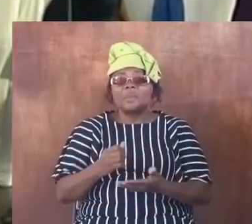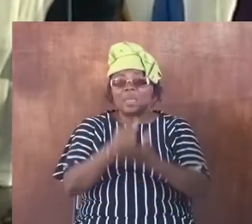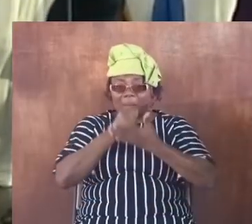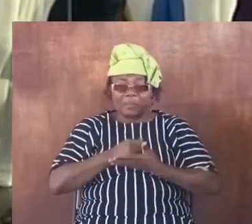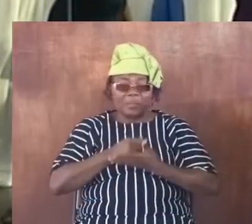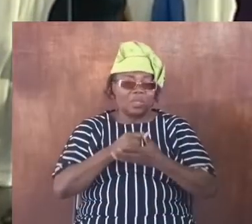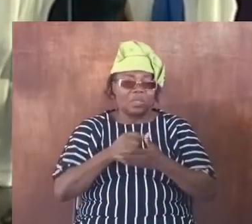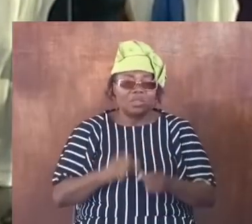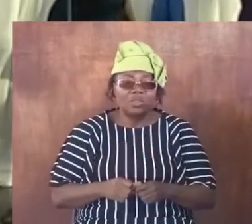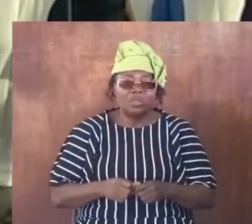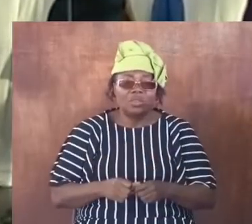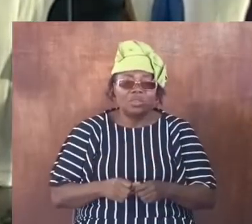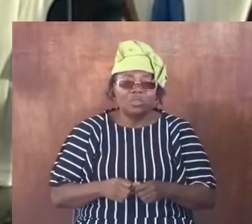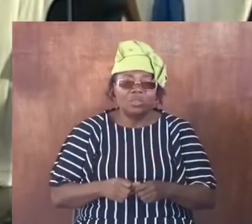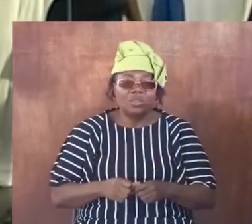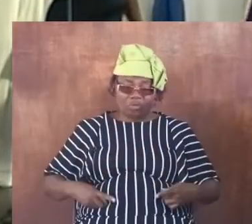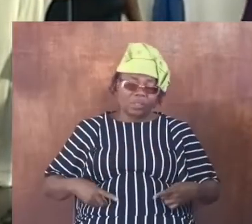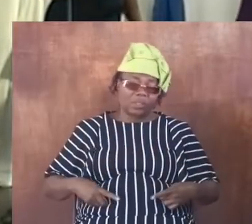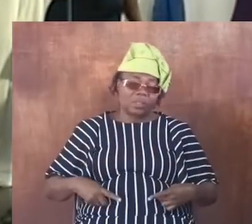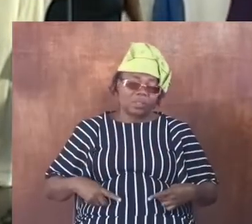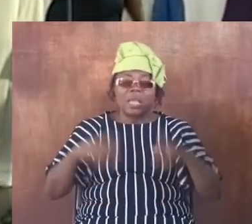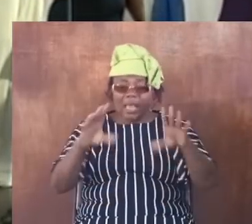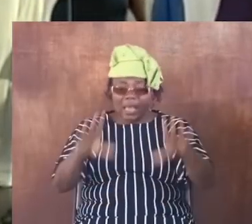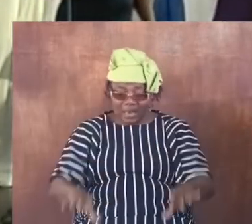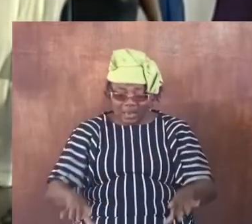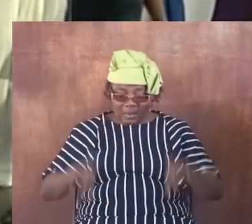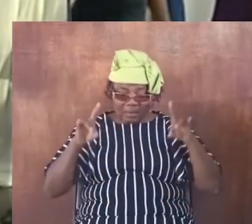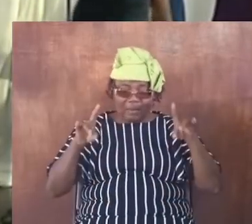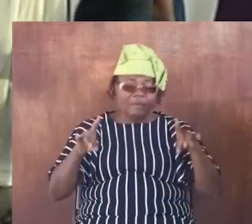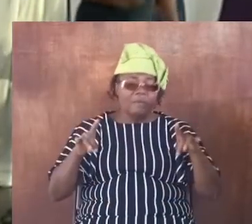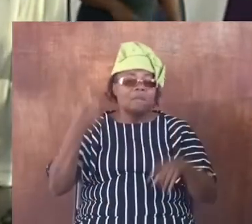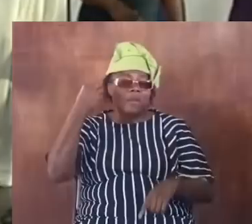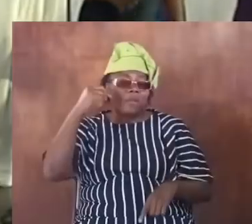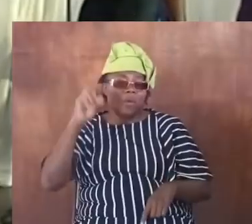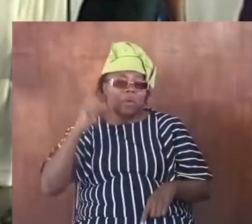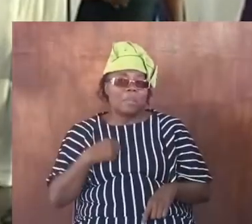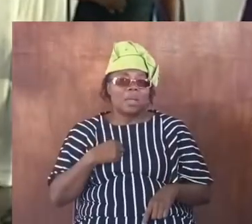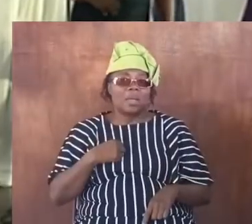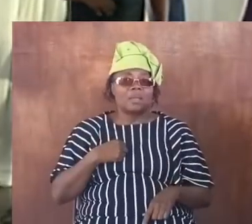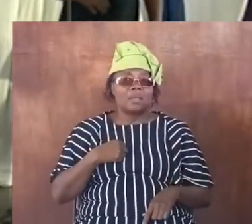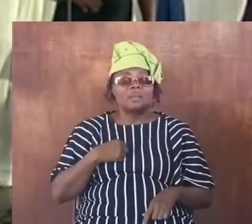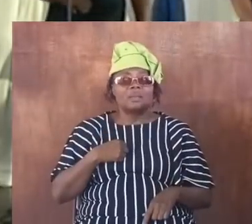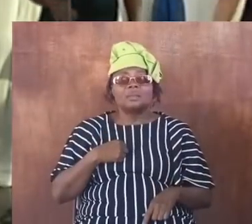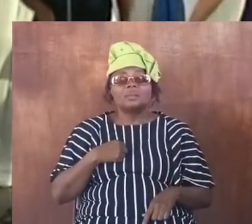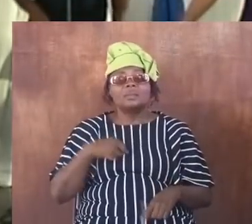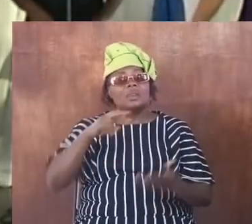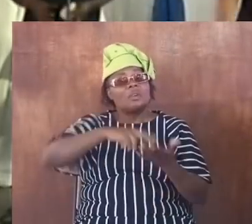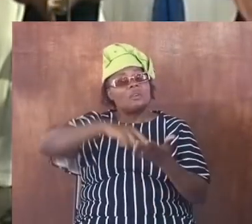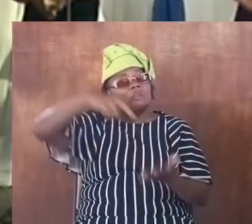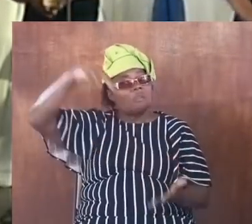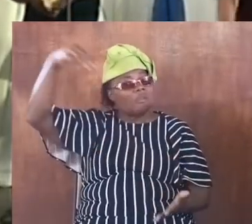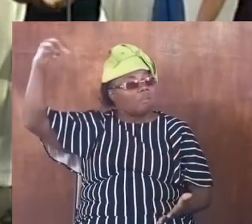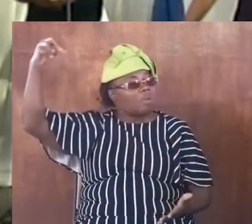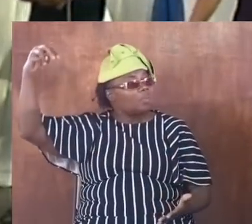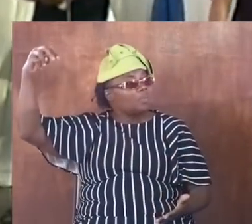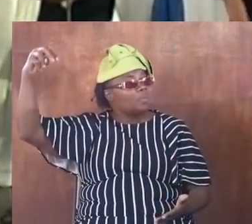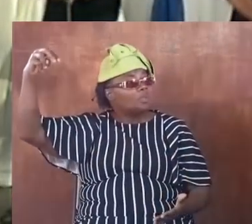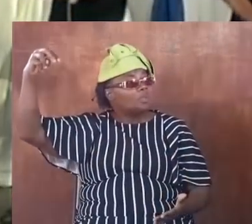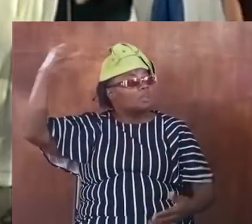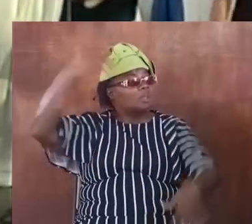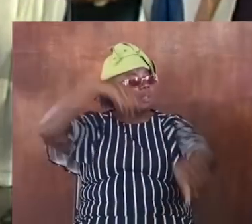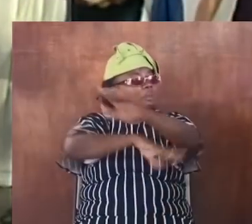you. The things you have done when I was blind, you may have the